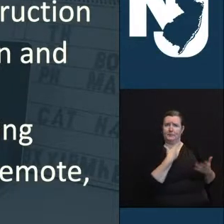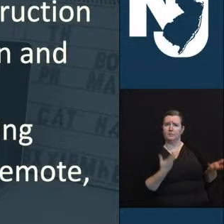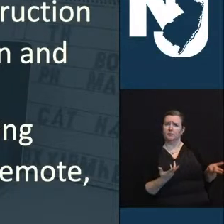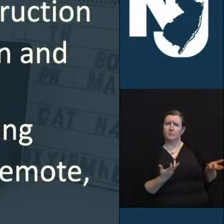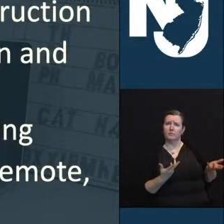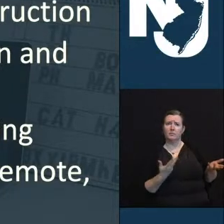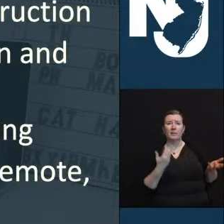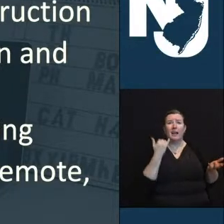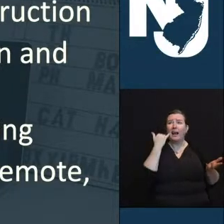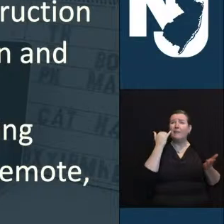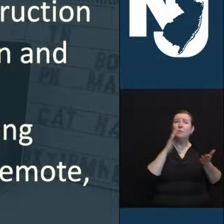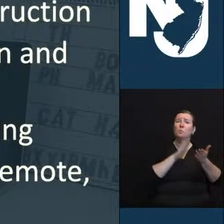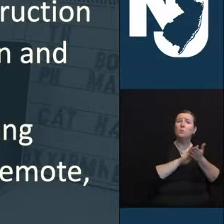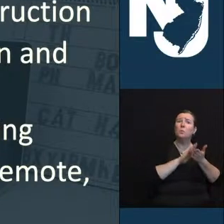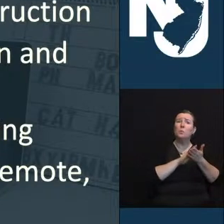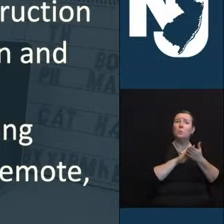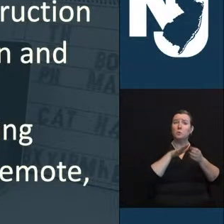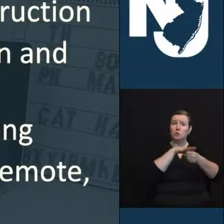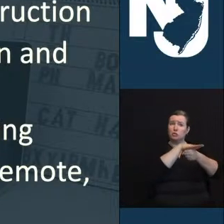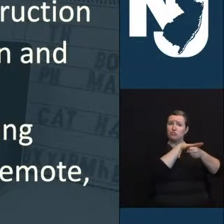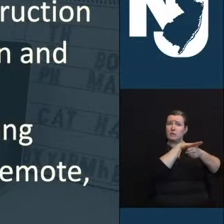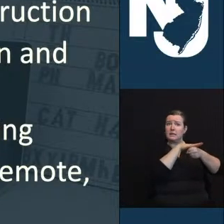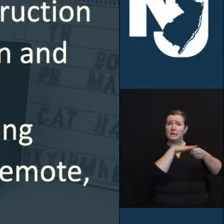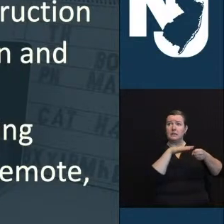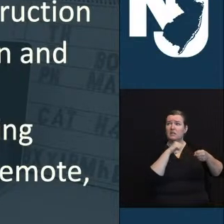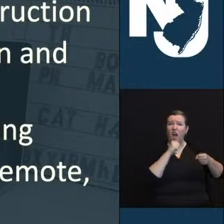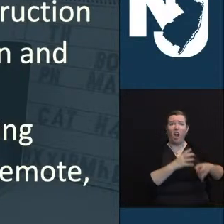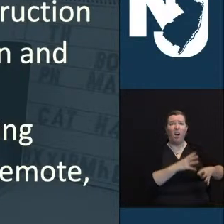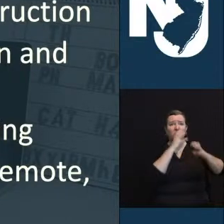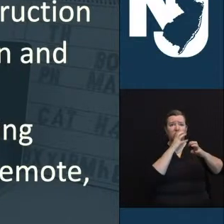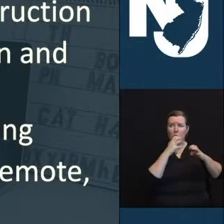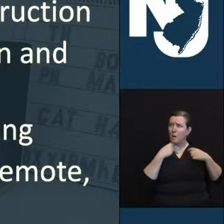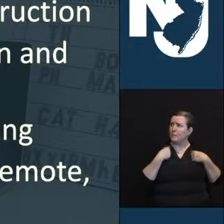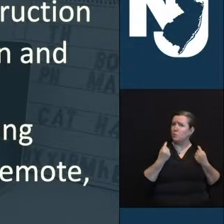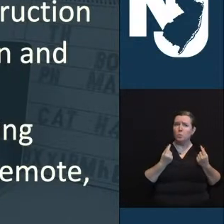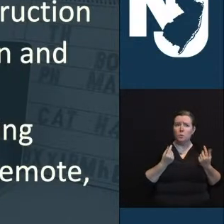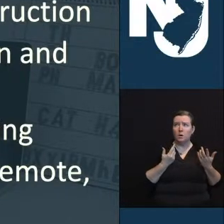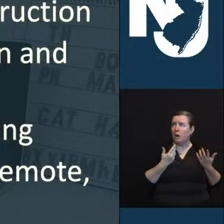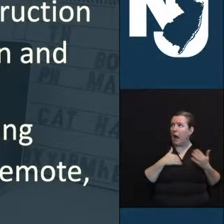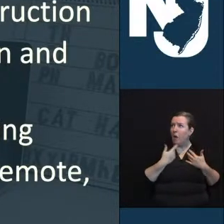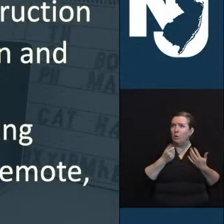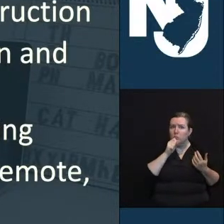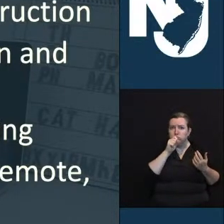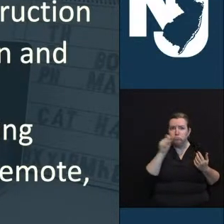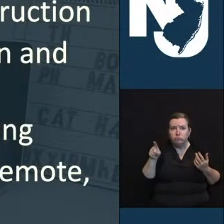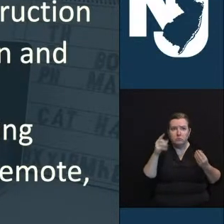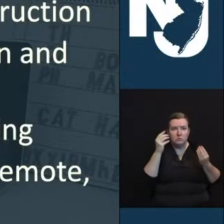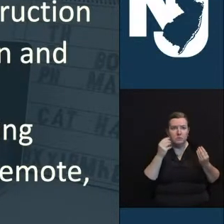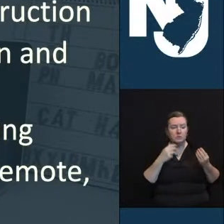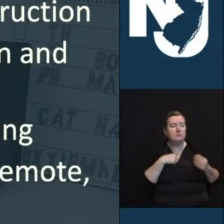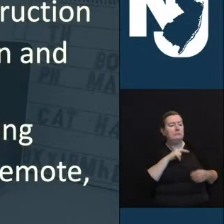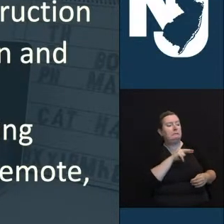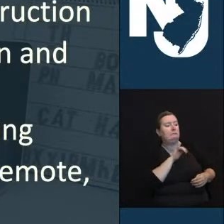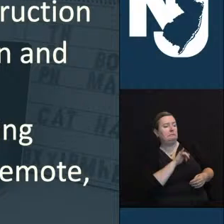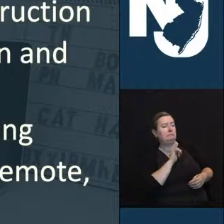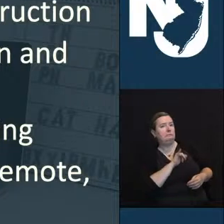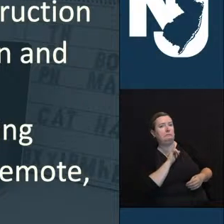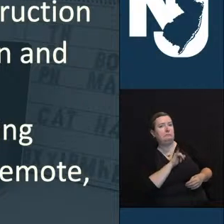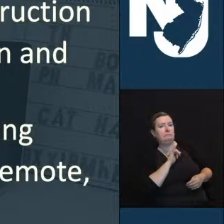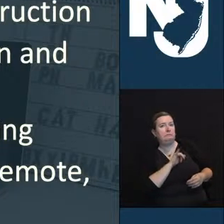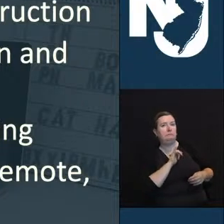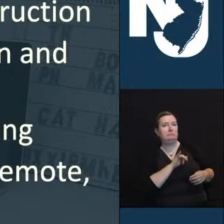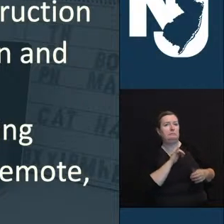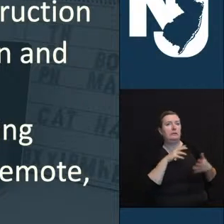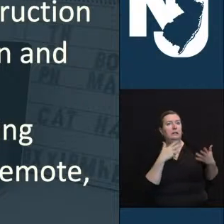is not doing everything it needs to do? So we want to make sure that everyone understands that this is high stress. Our focus is first and foremost